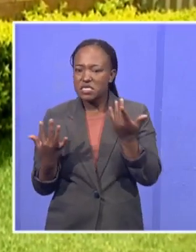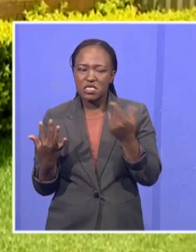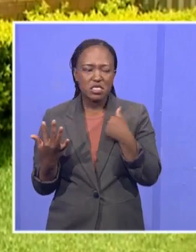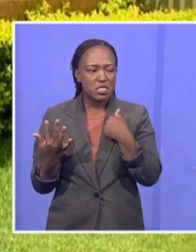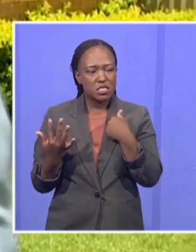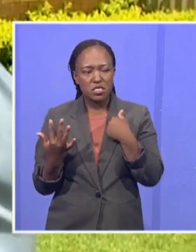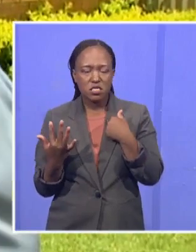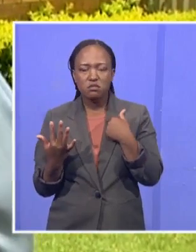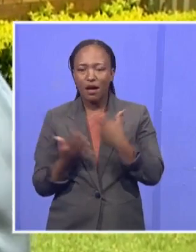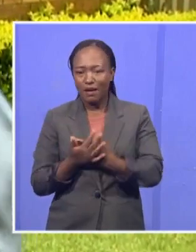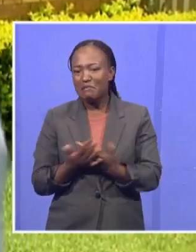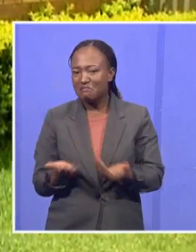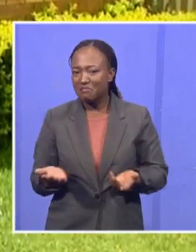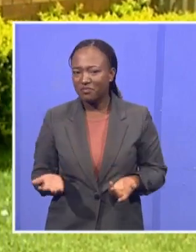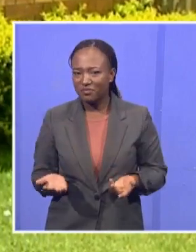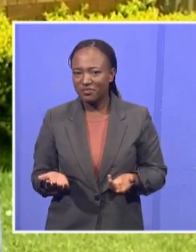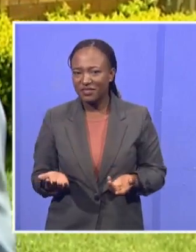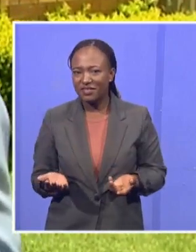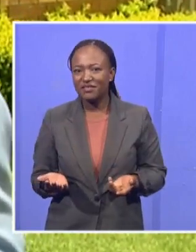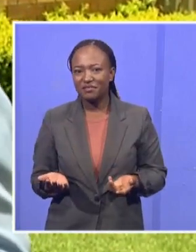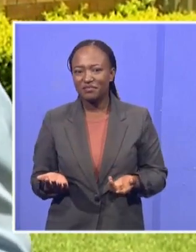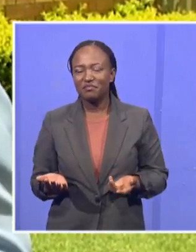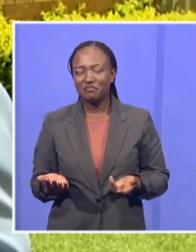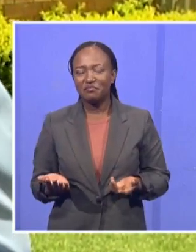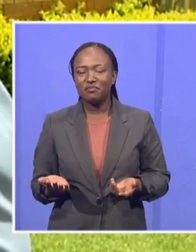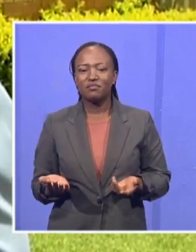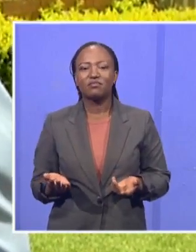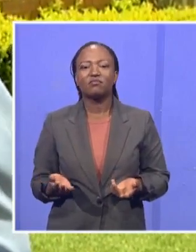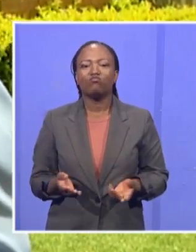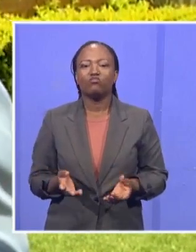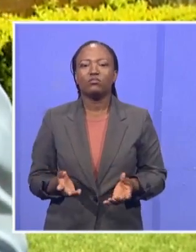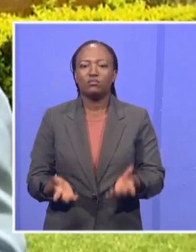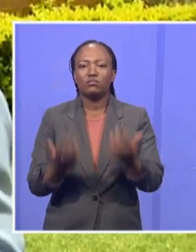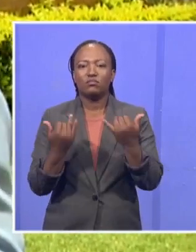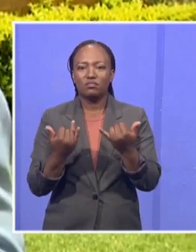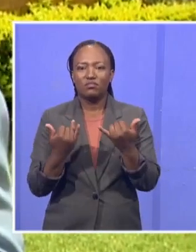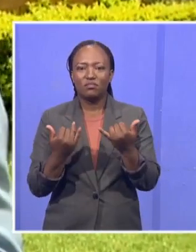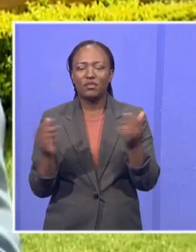hands. World is an oyster for them. I think on that note, we toss it back to studio.